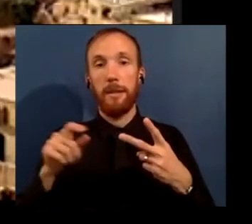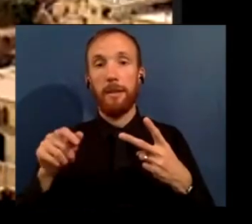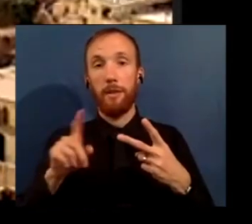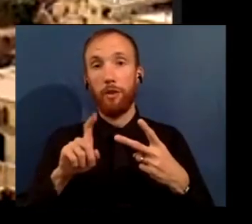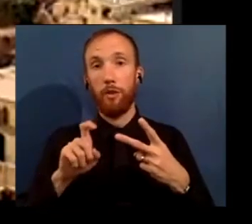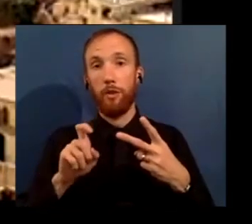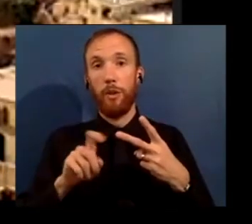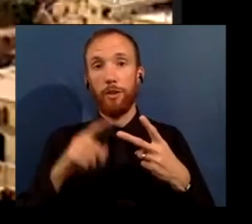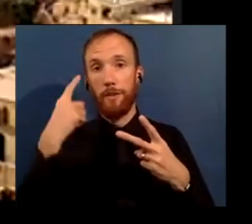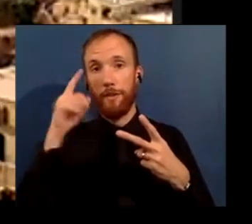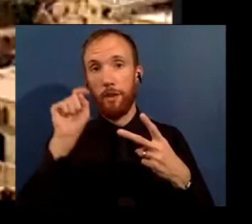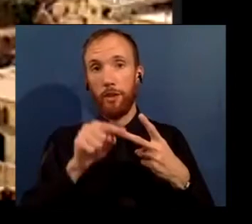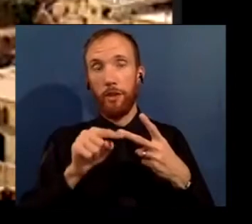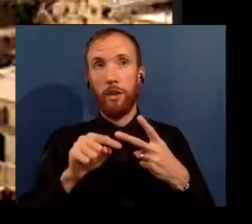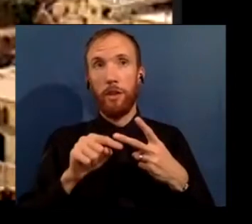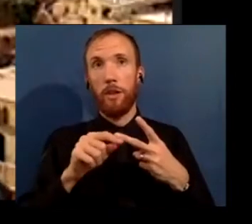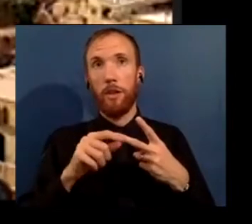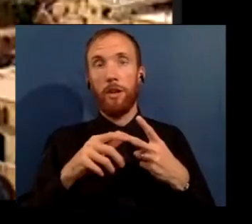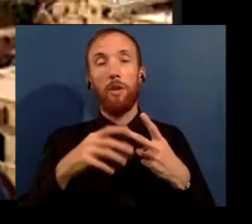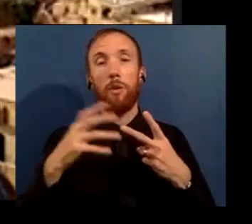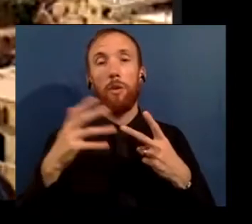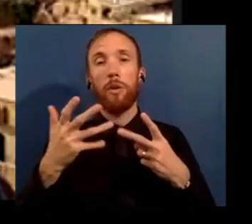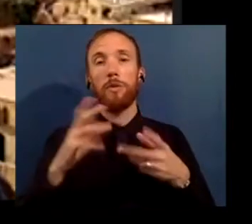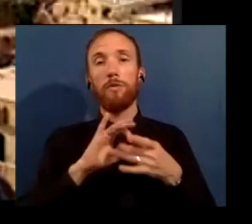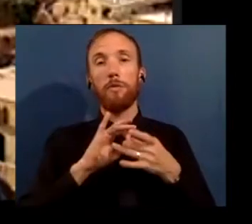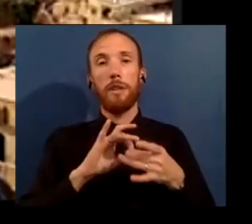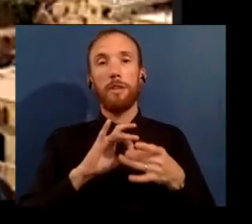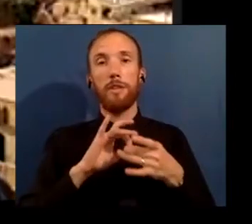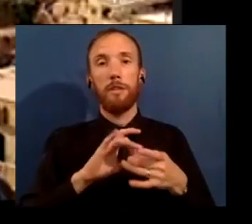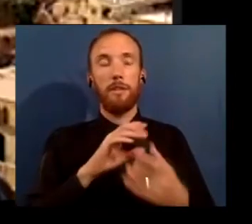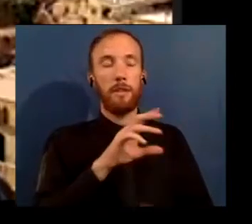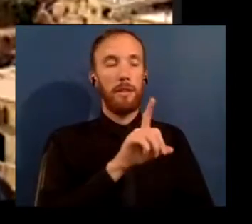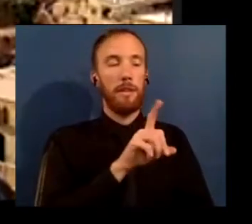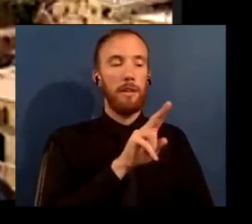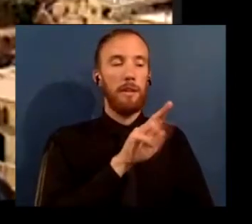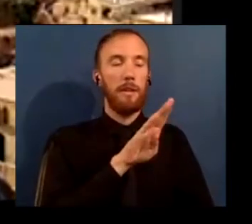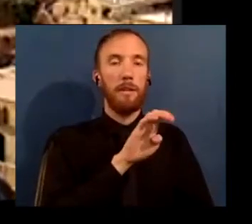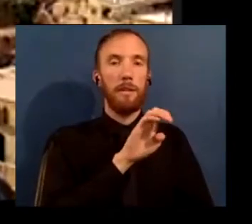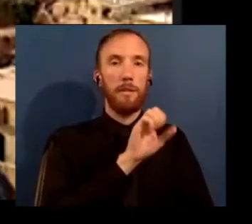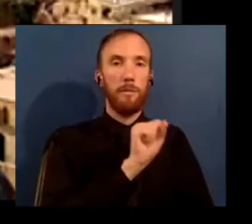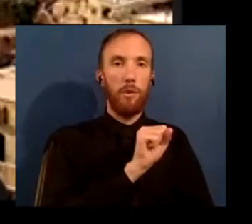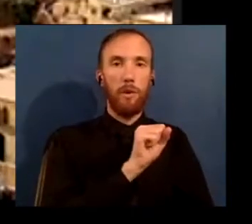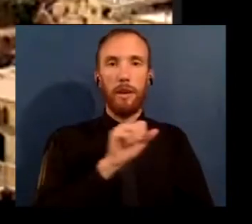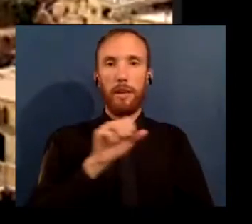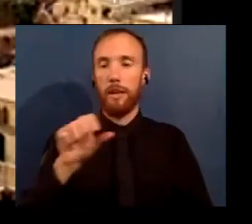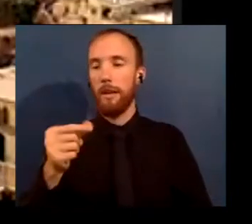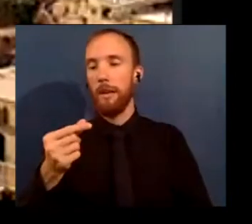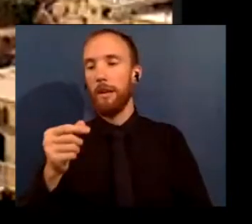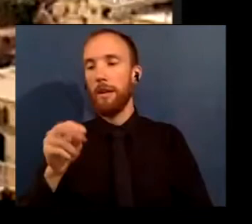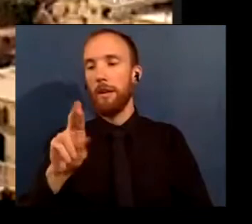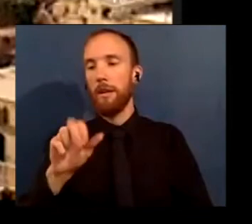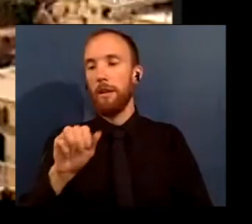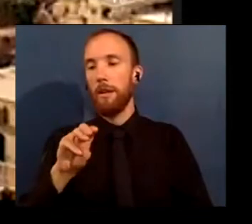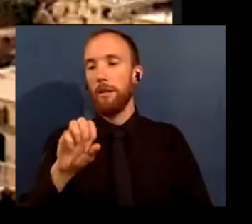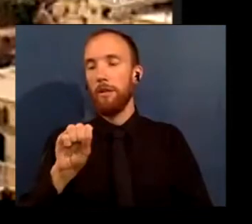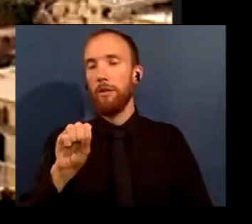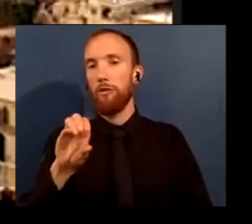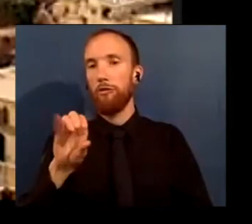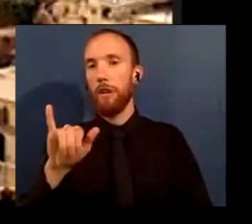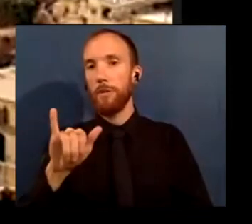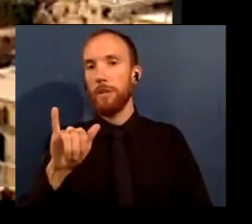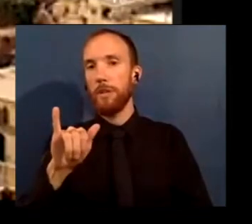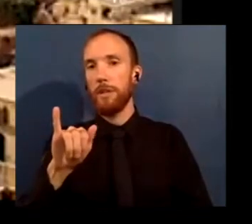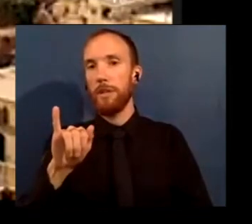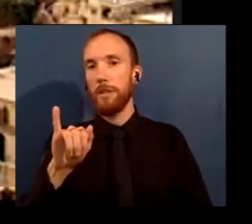you. What was the relationship between Du Bois's and Gramsci's ideas? Did they have interchange